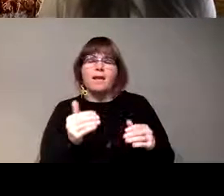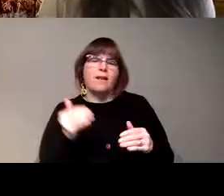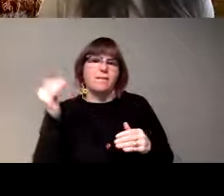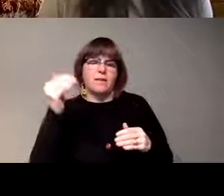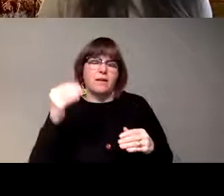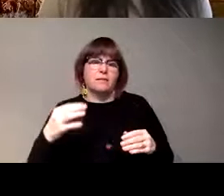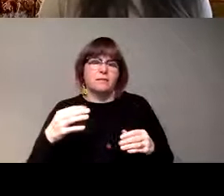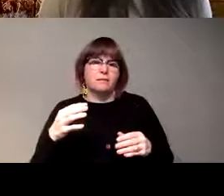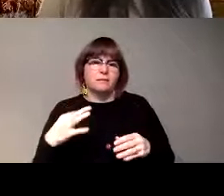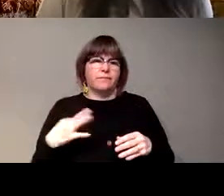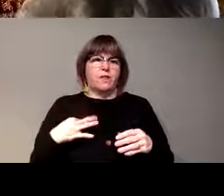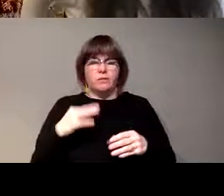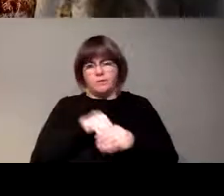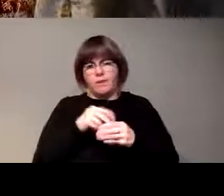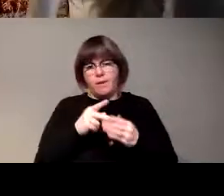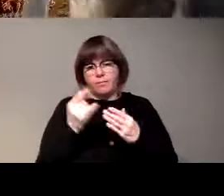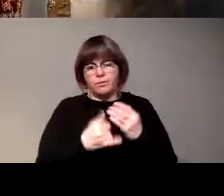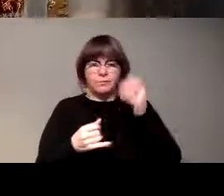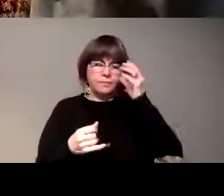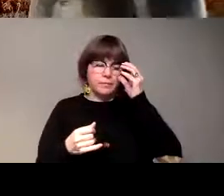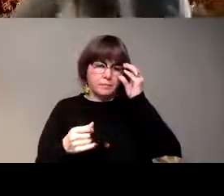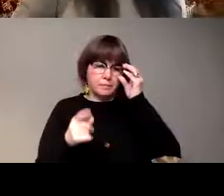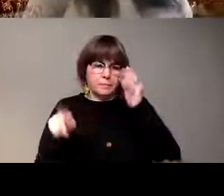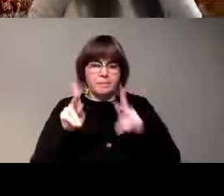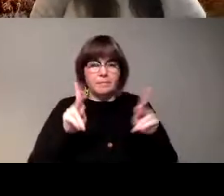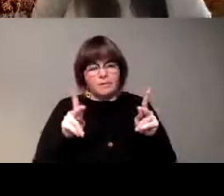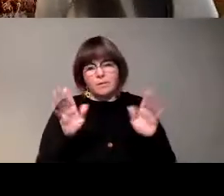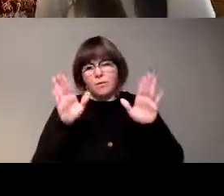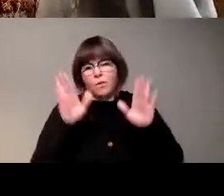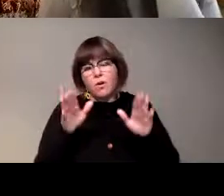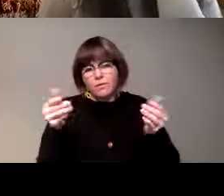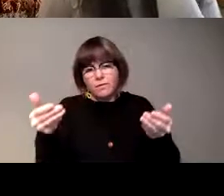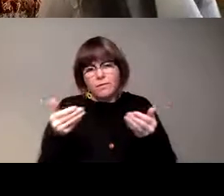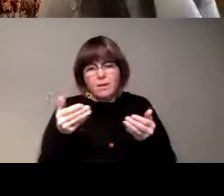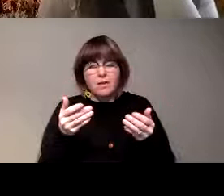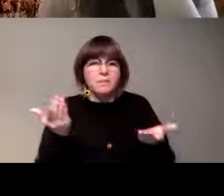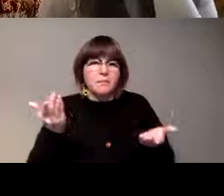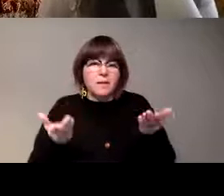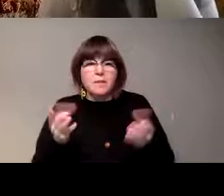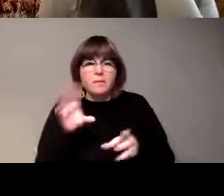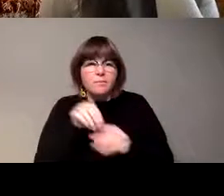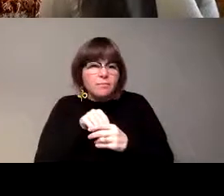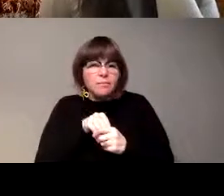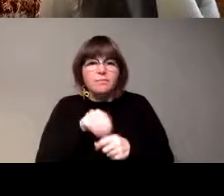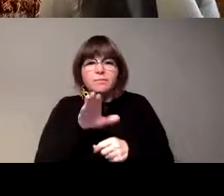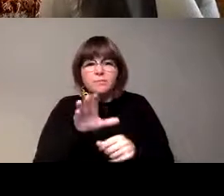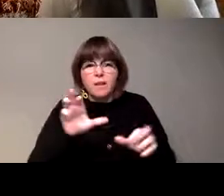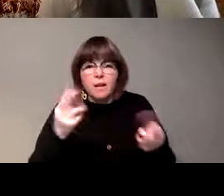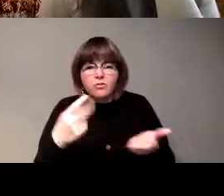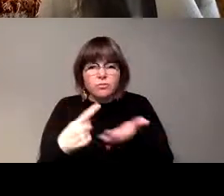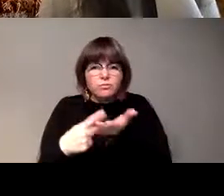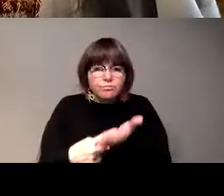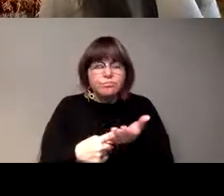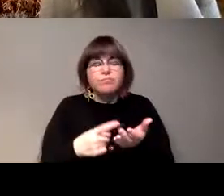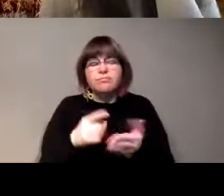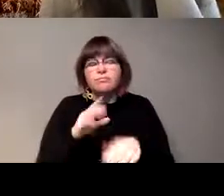participants in the project. These people are wonderful to invite to perhaps participate in classroom discussions on